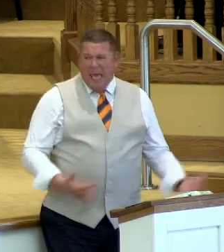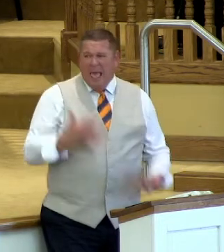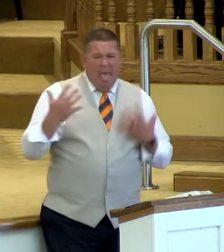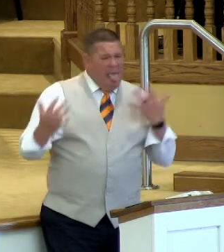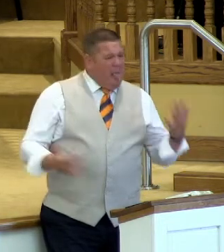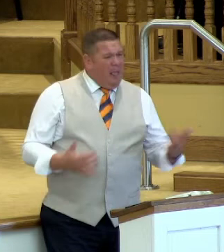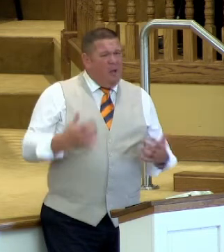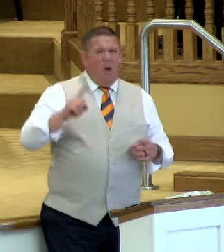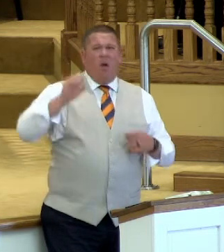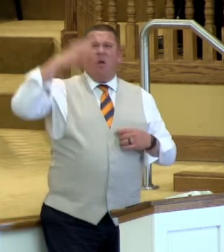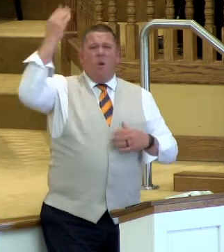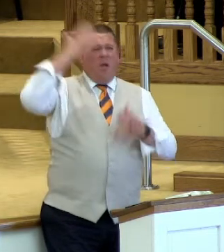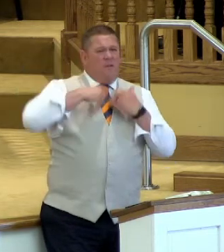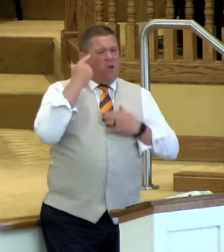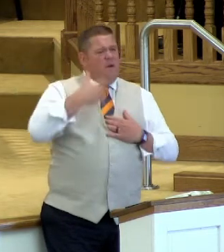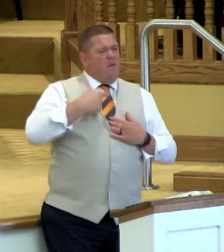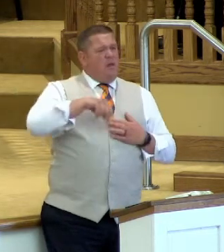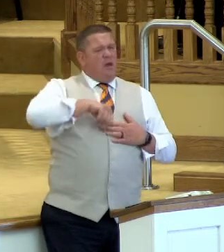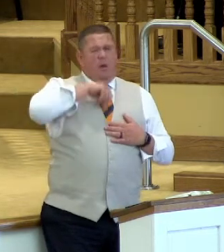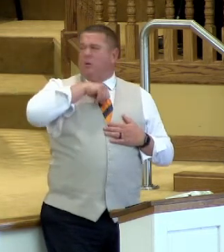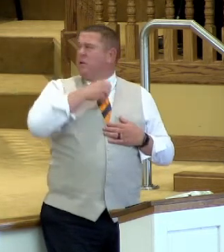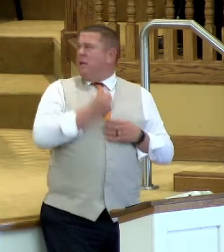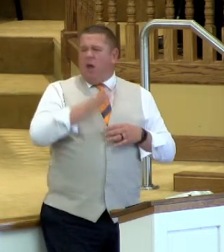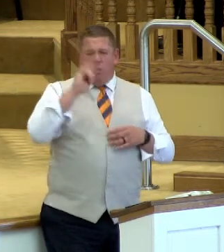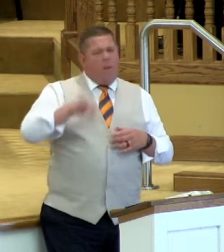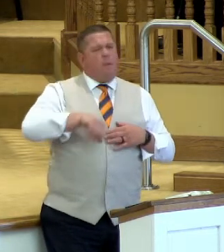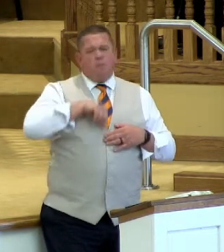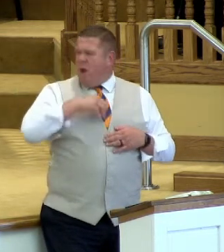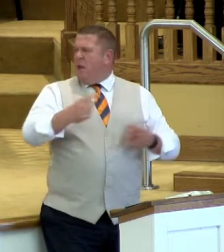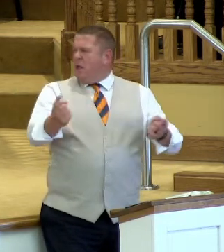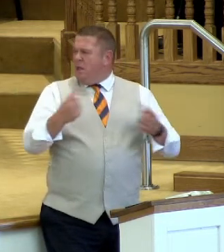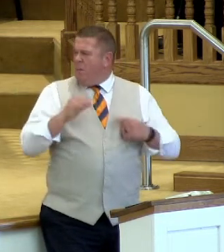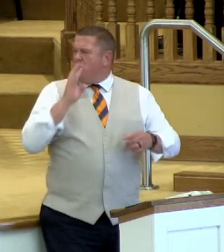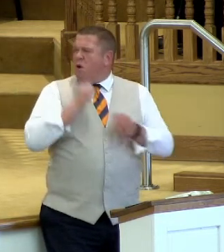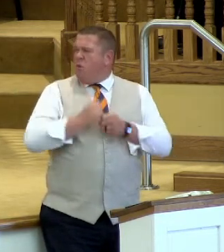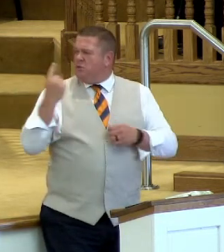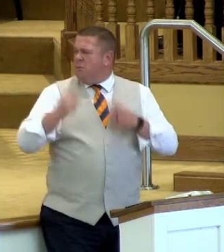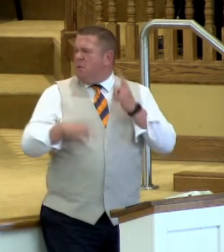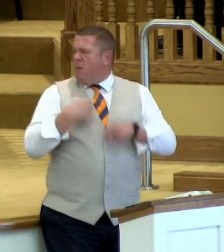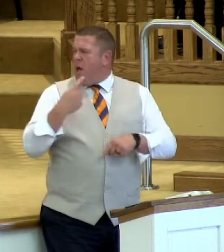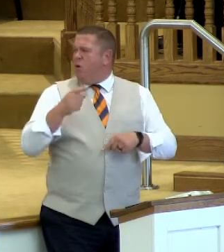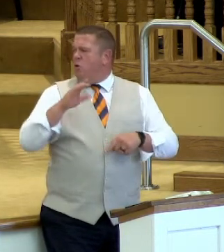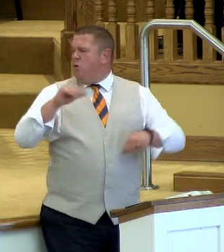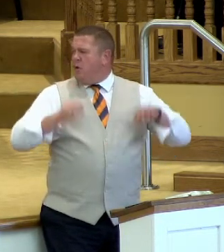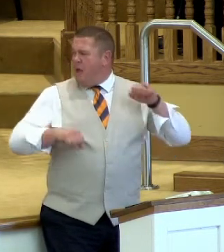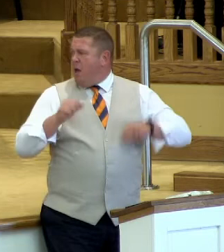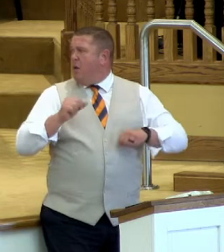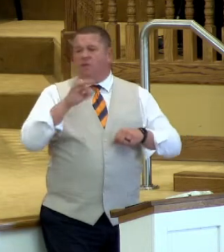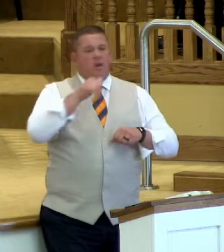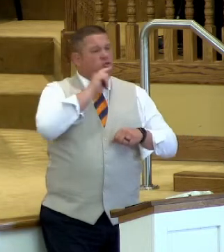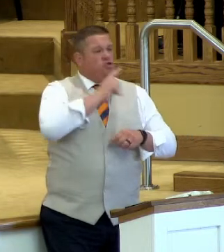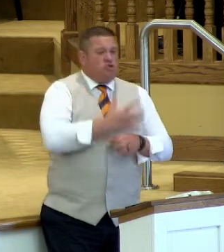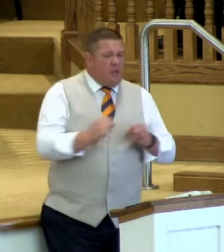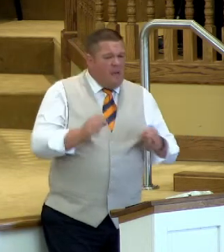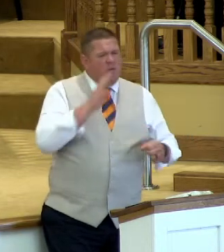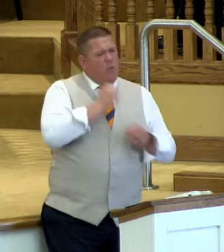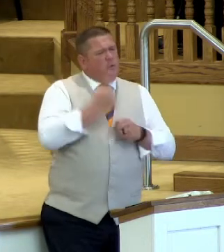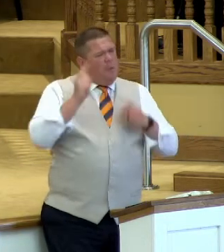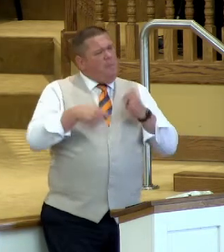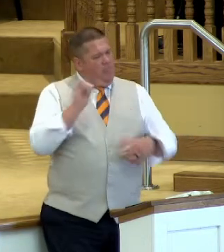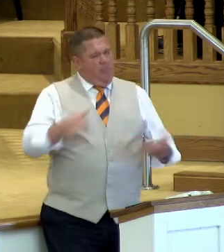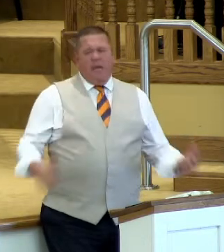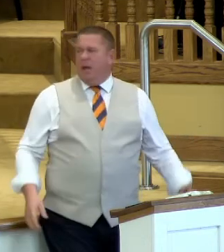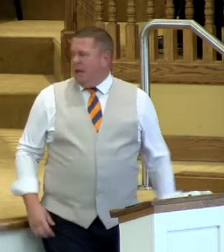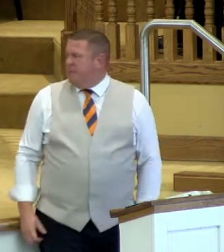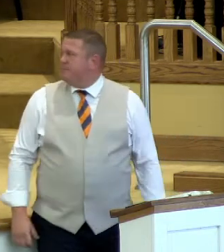heaven, all because you had a little bit of pride in your life? Get rid of that pride and come and talk to someone about either you're doubting, or if you're not sure you're saved, talk to someone about